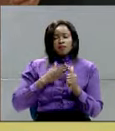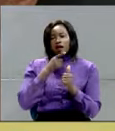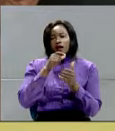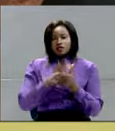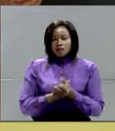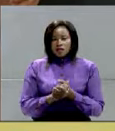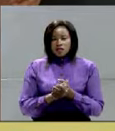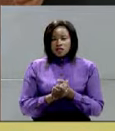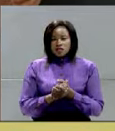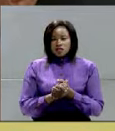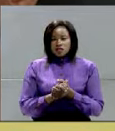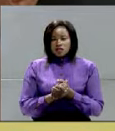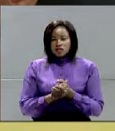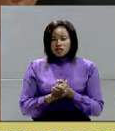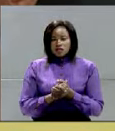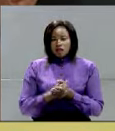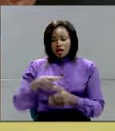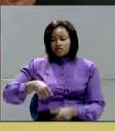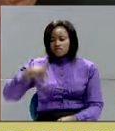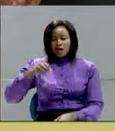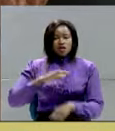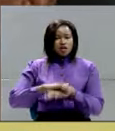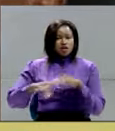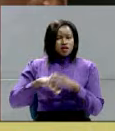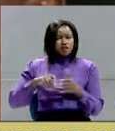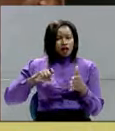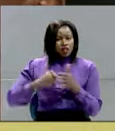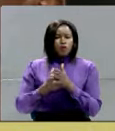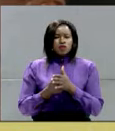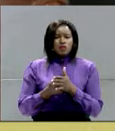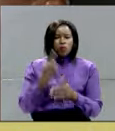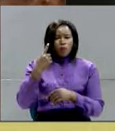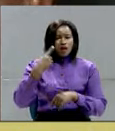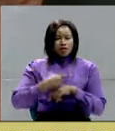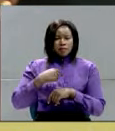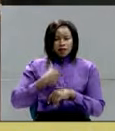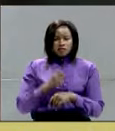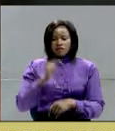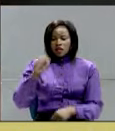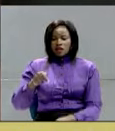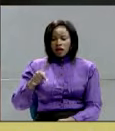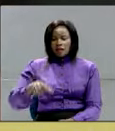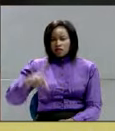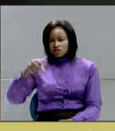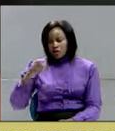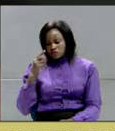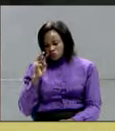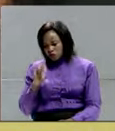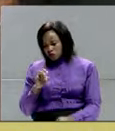It was never locked. So one day I come, I touch it, and it is locked. I'm